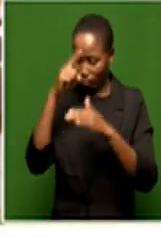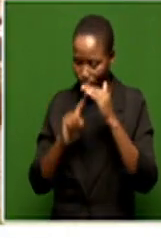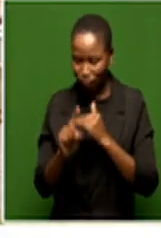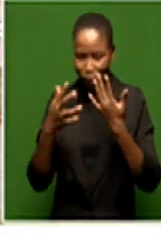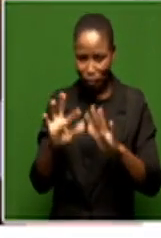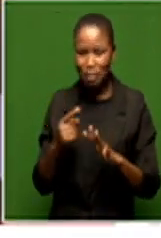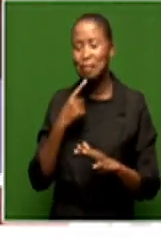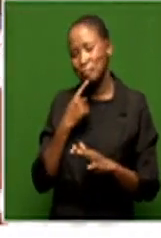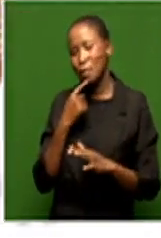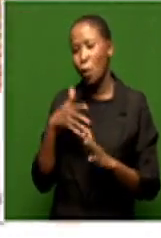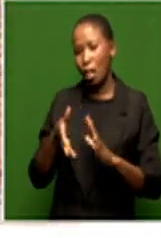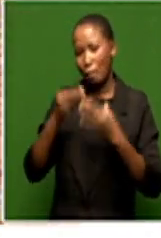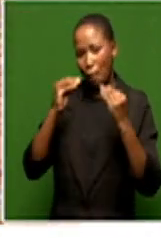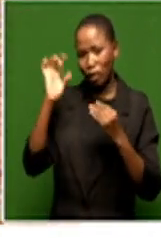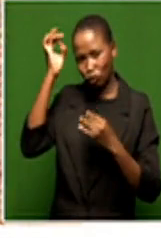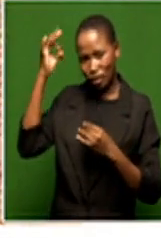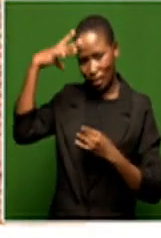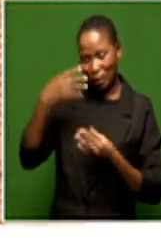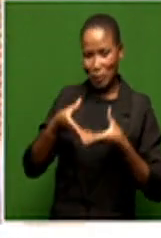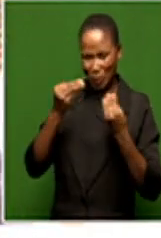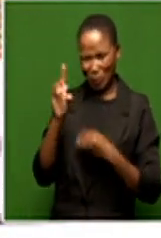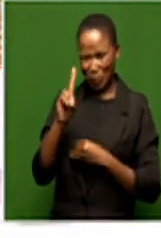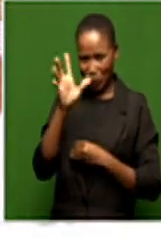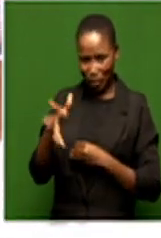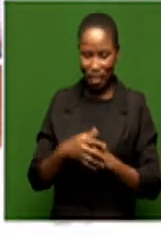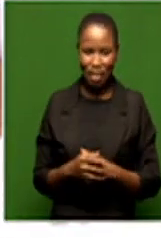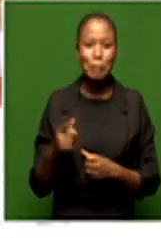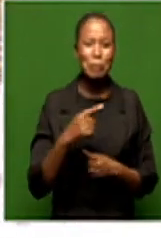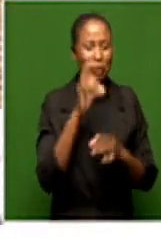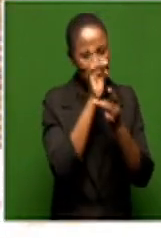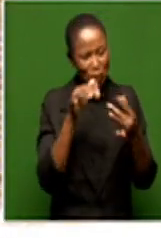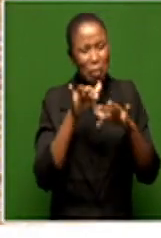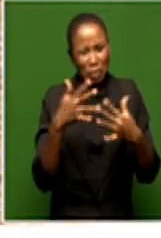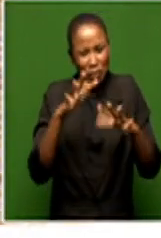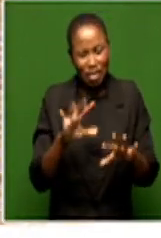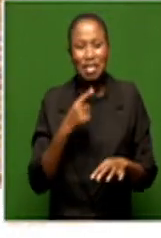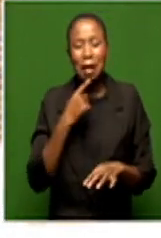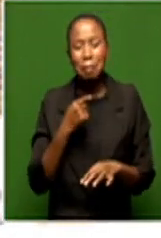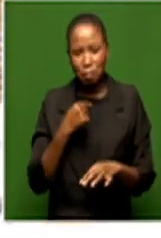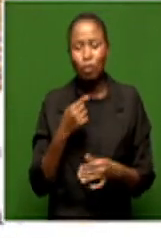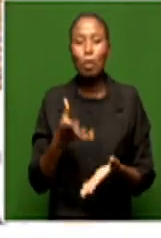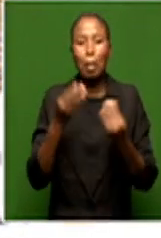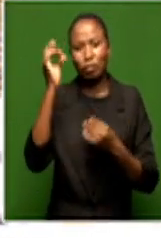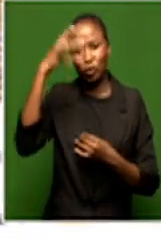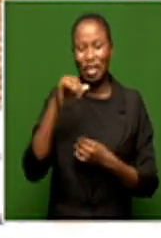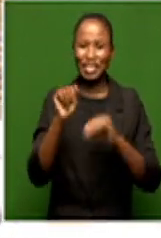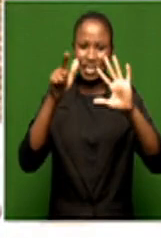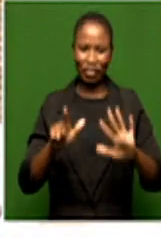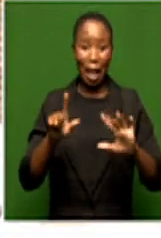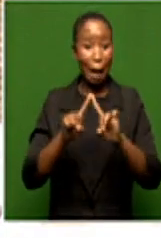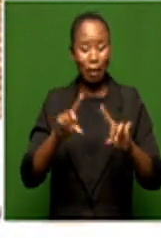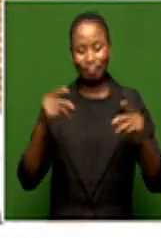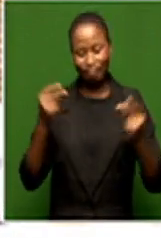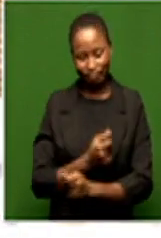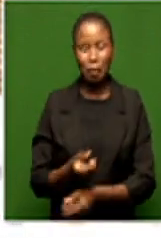some distinctions. I say to people that I'm aiming for 7, but I'm okay with 5. I mean, if you reach for the stars, you